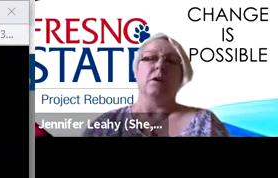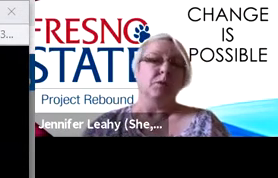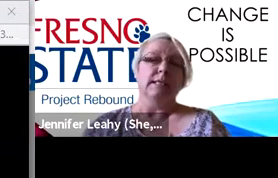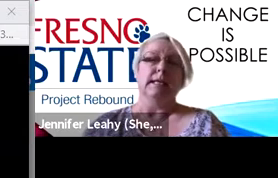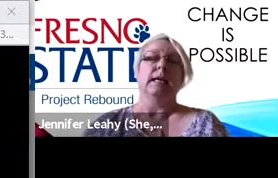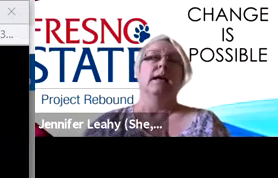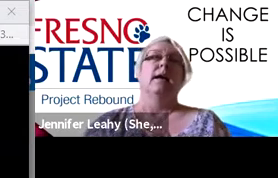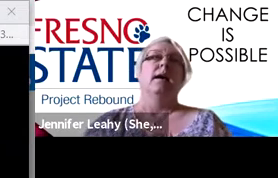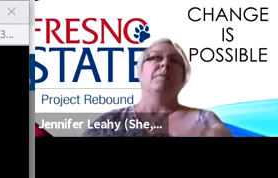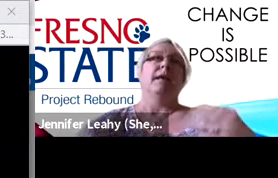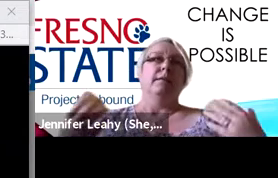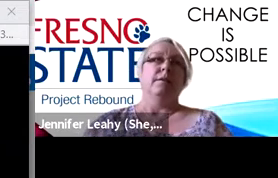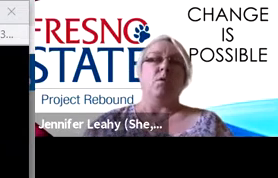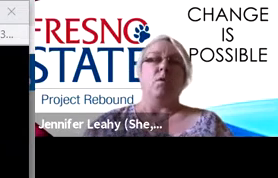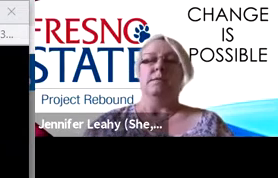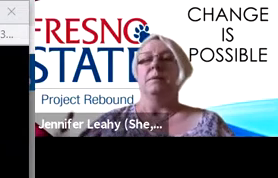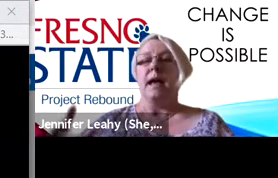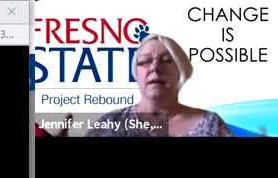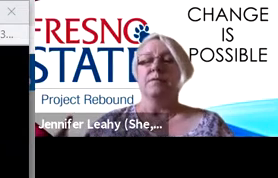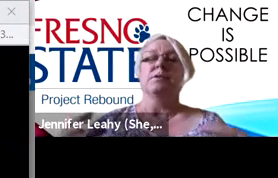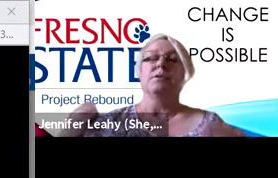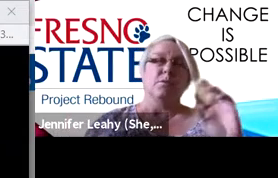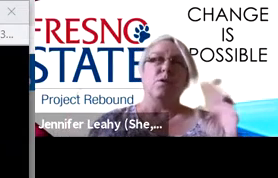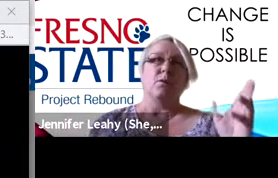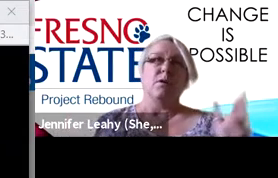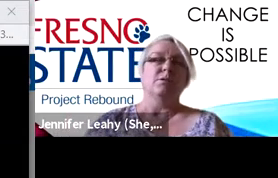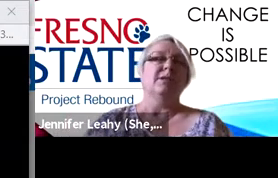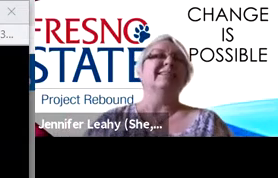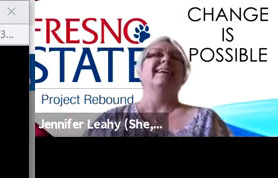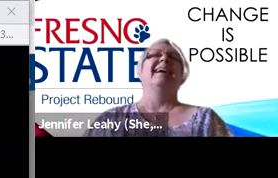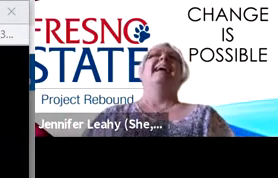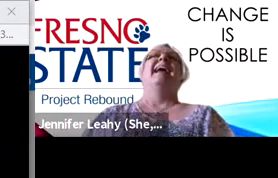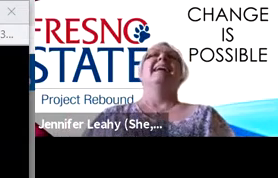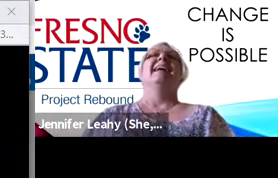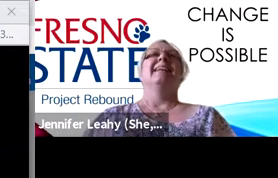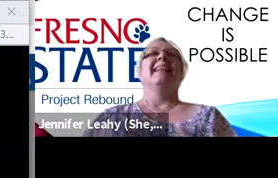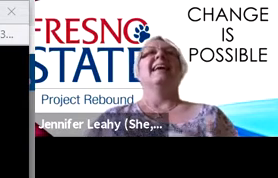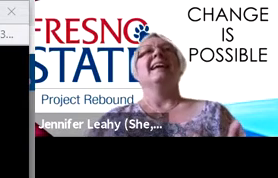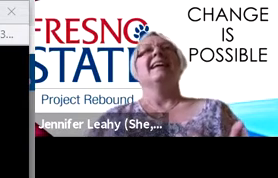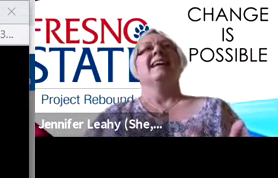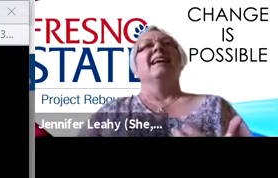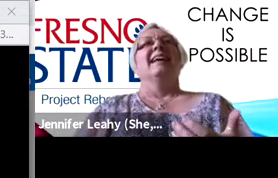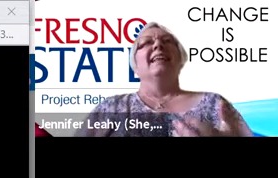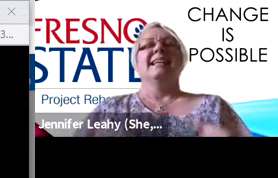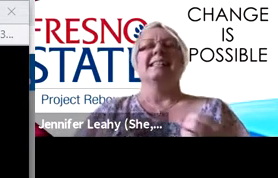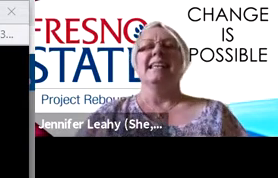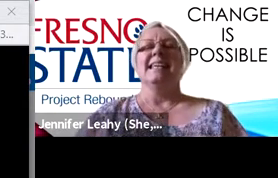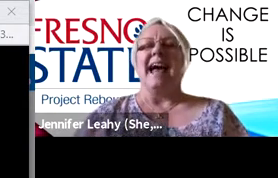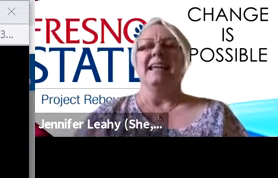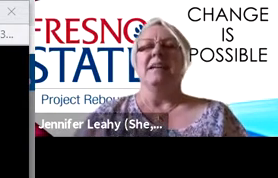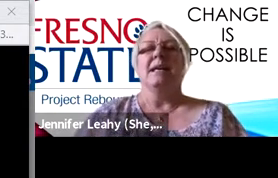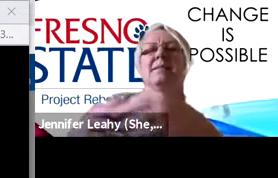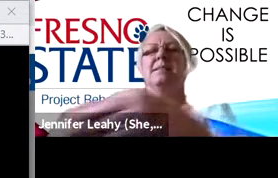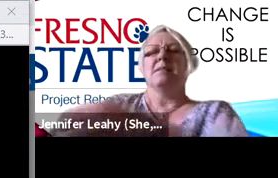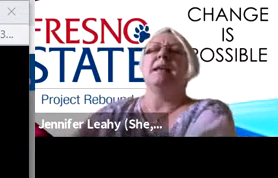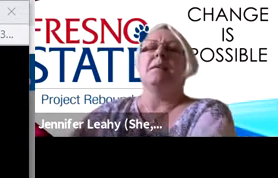in the community, that I live a wholesome life, quote unquote. And they see